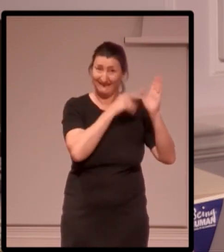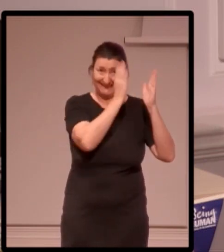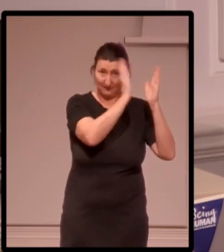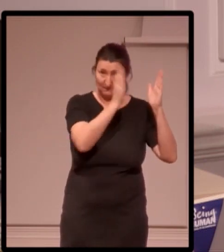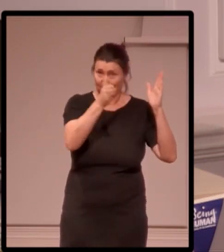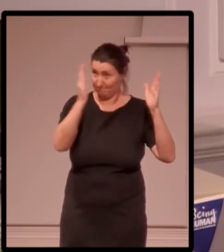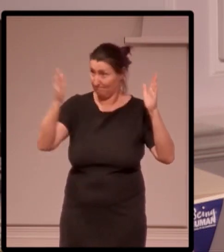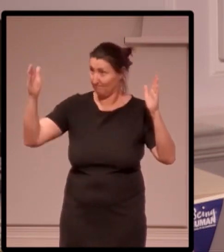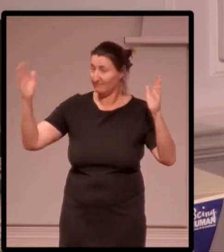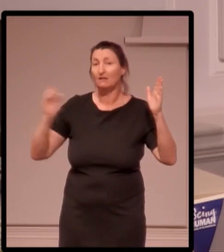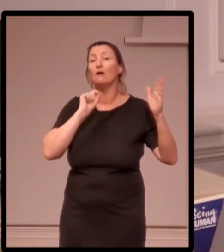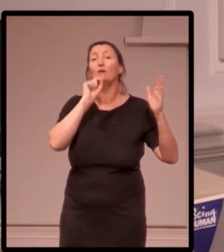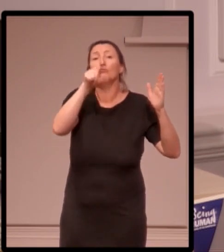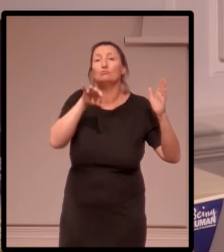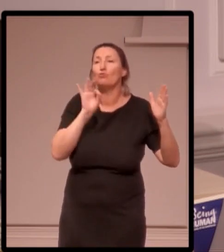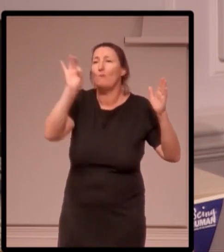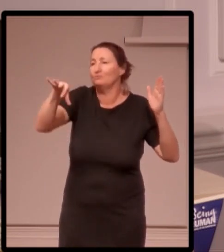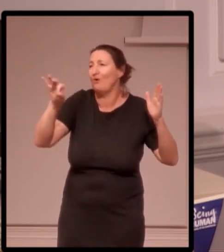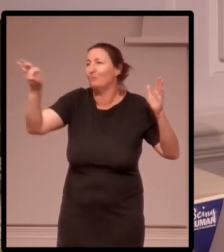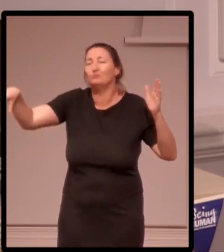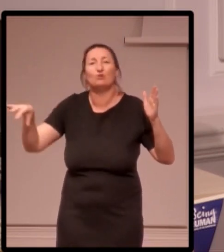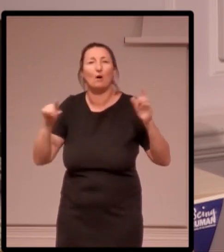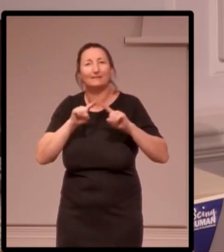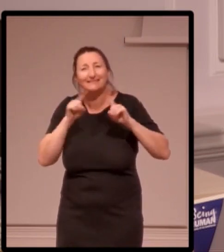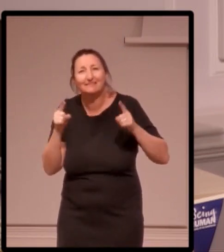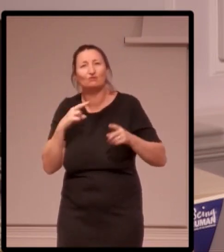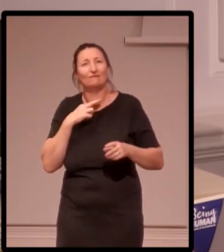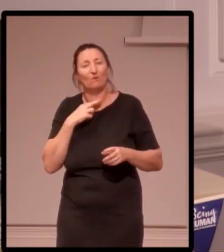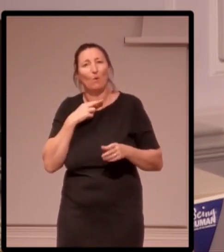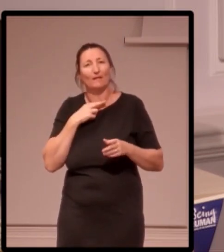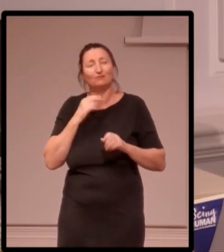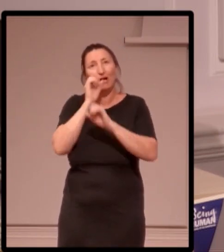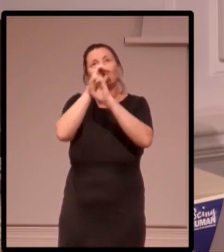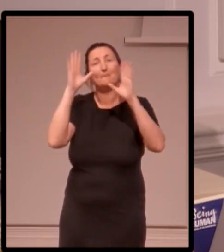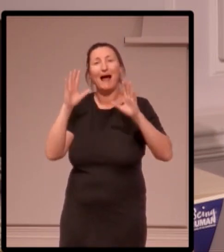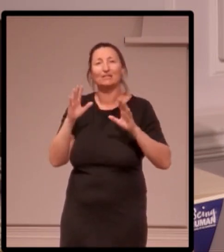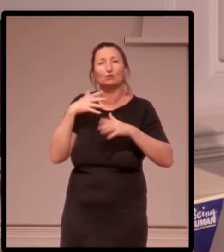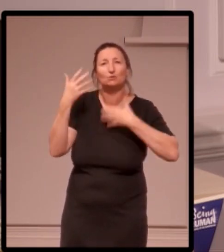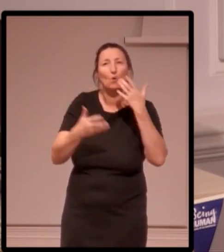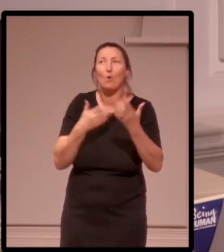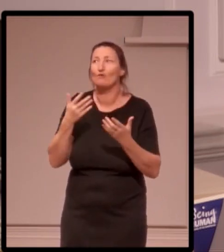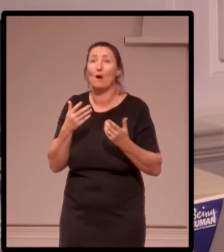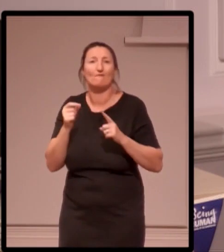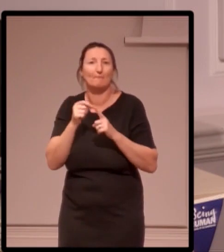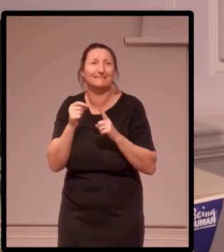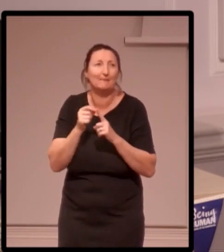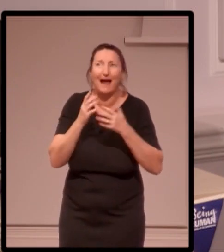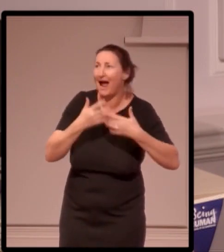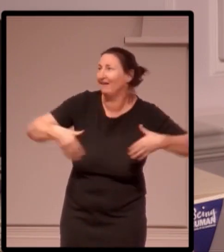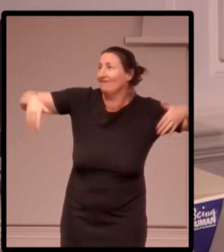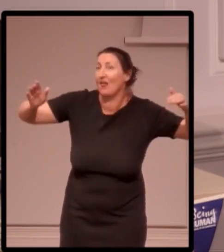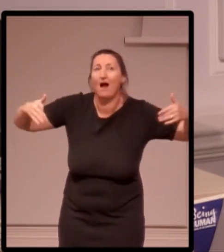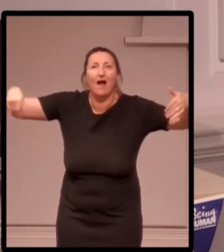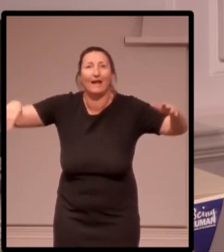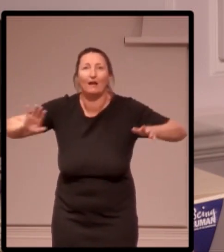almost supposed to be a little bit like Peter Pan kind of flying over London or flying over the whole of the UK,